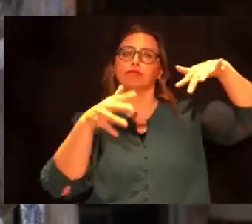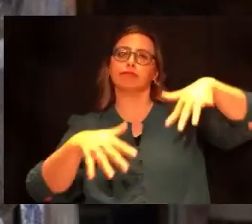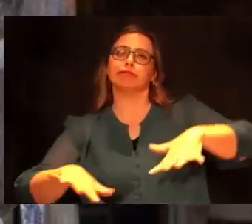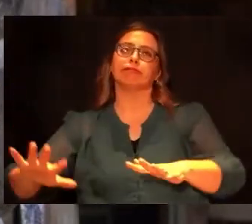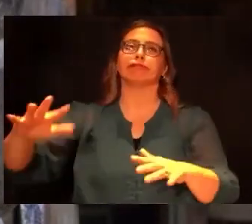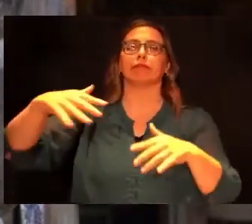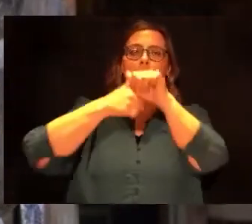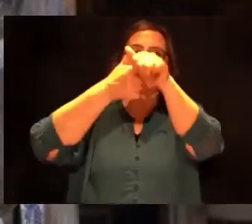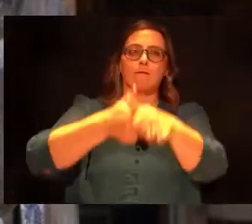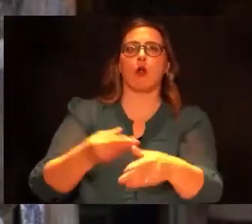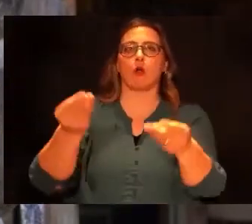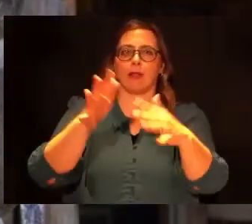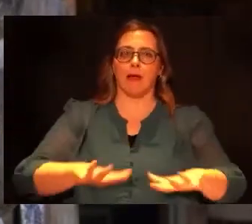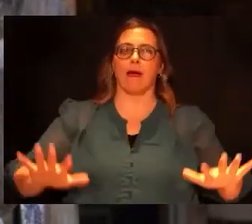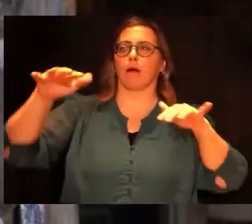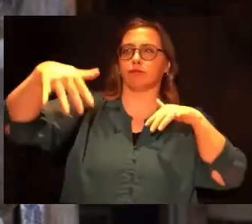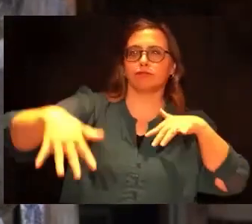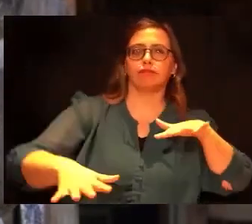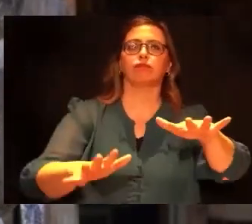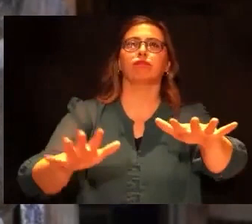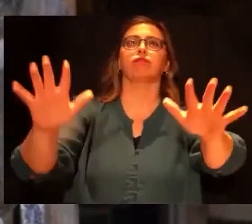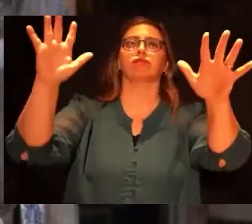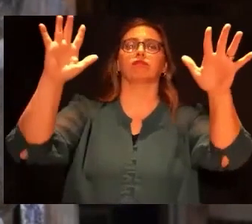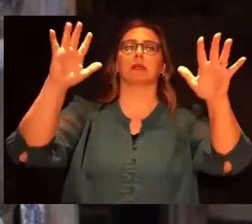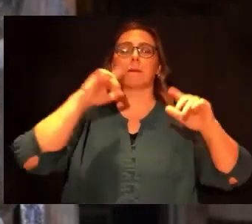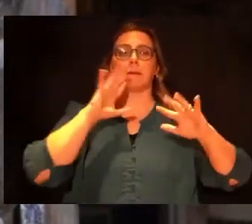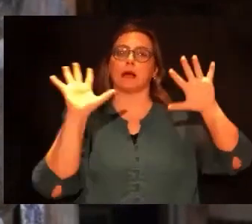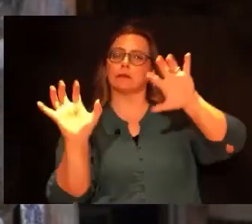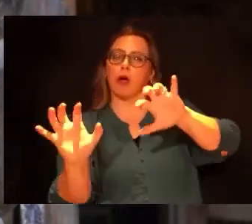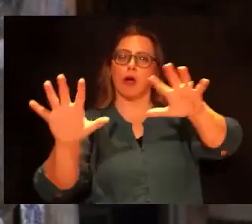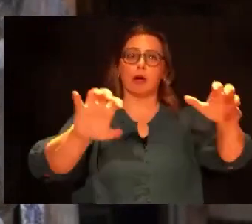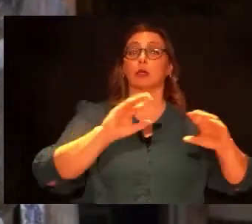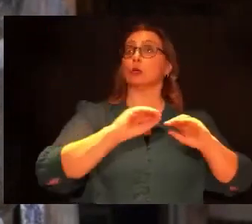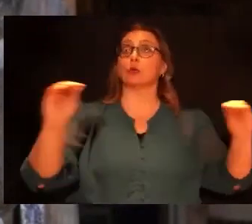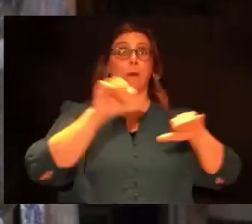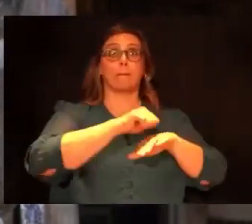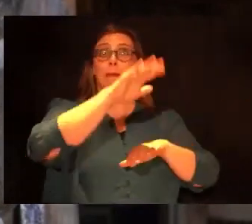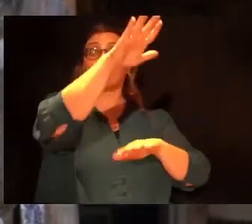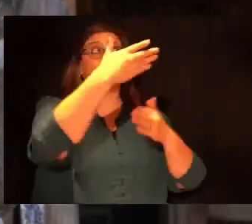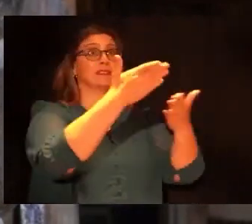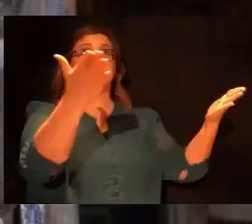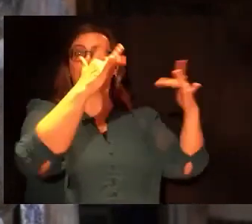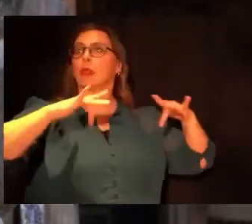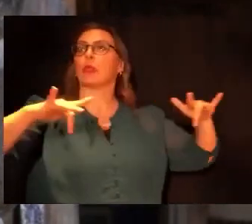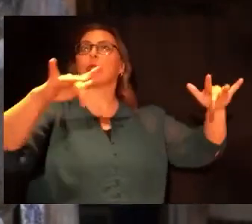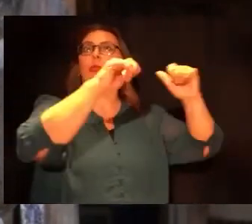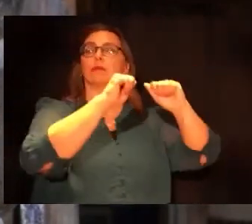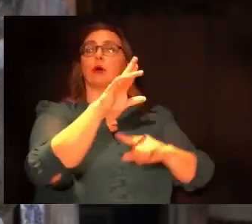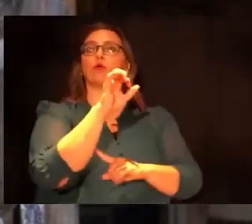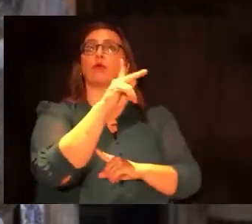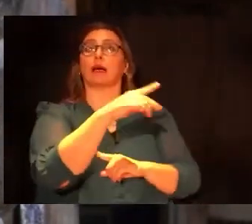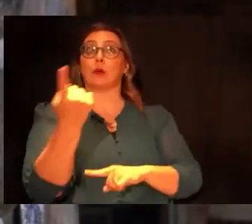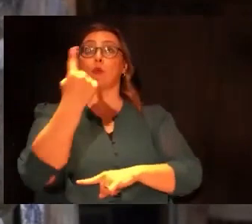earth. They alone cast shadows, for no mountains rise from this land. The Rockies, a